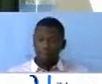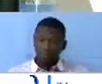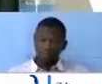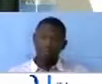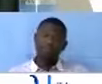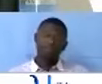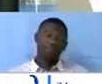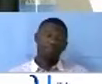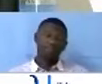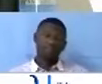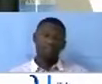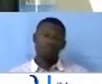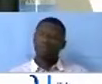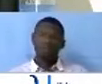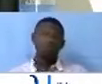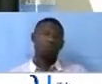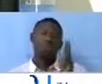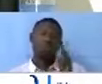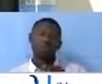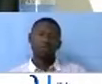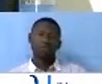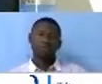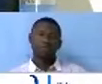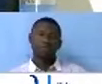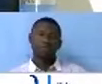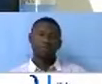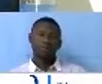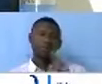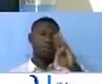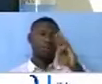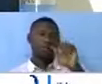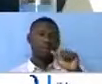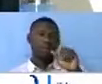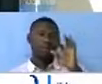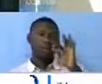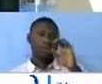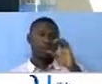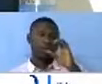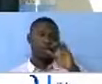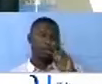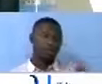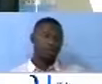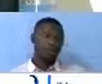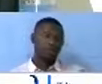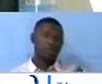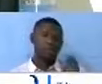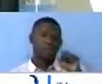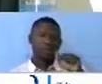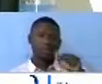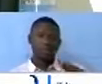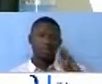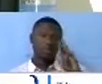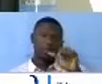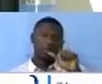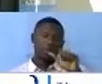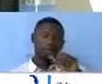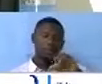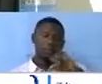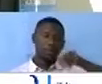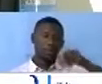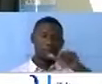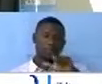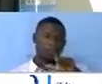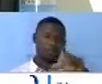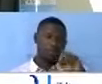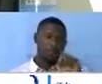But Samba Jalo said you held him by the neck and he was electrocuted with that machine. But Samba Jalo